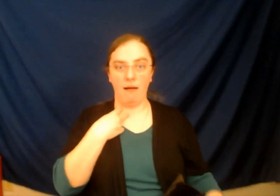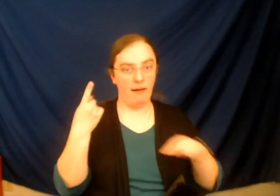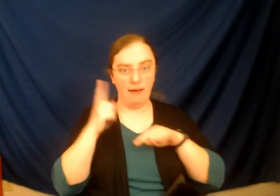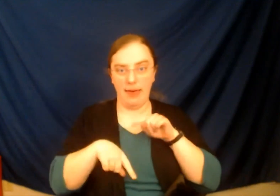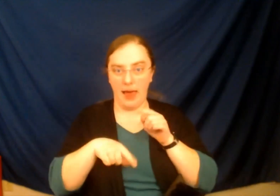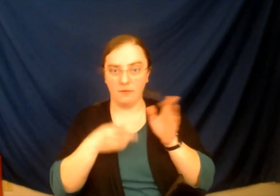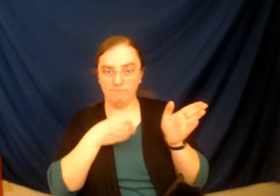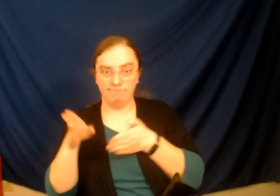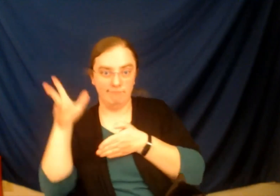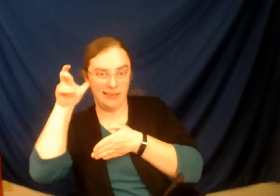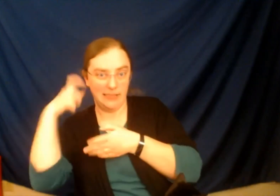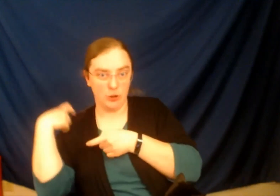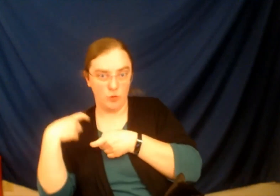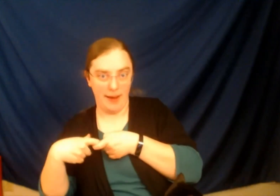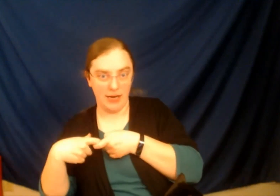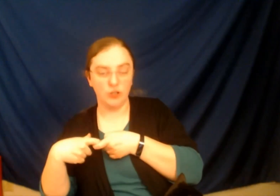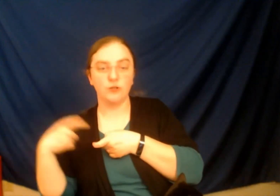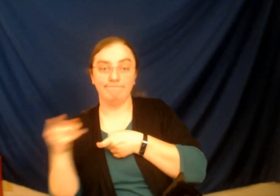Edmonds.